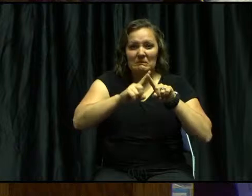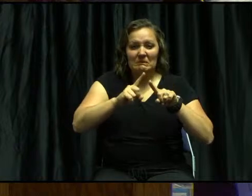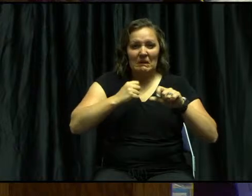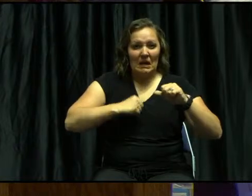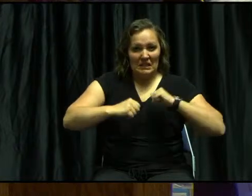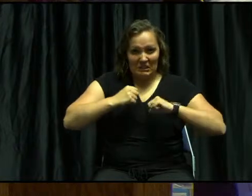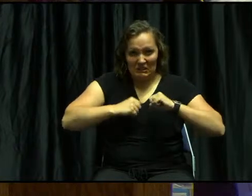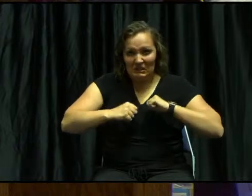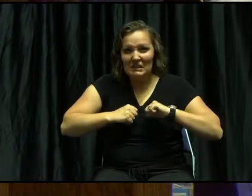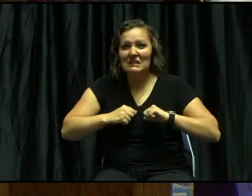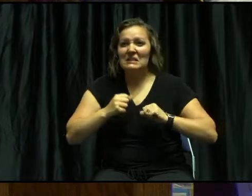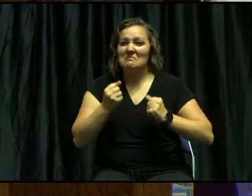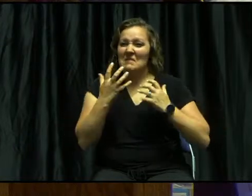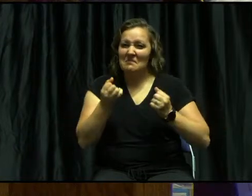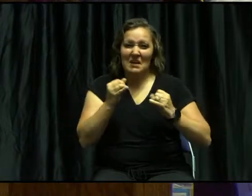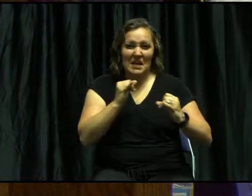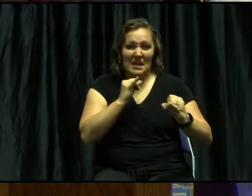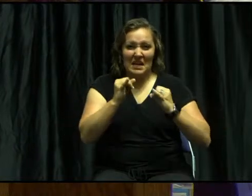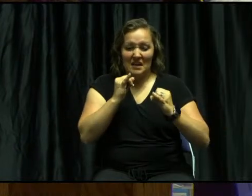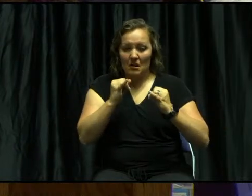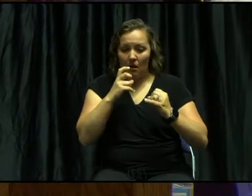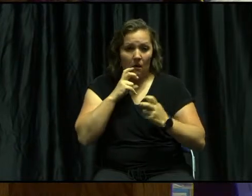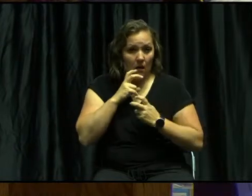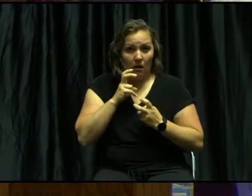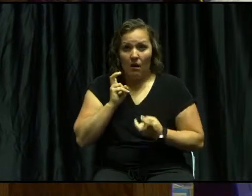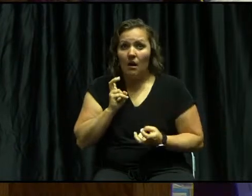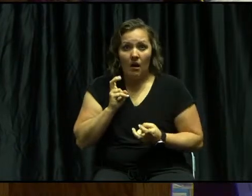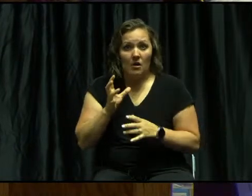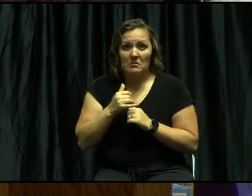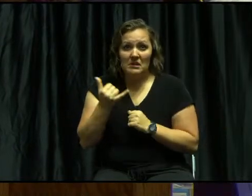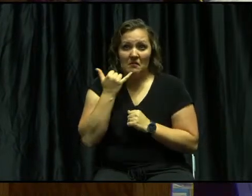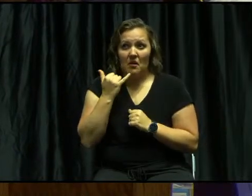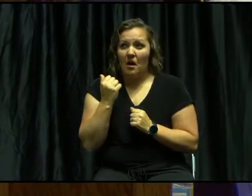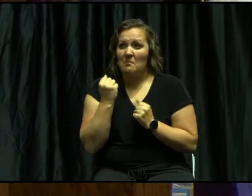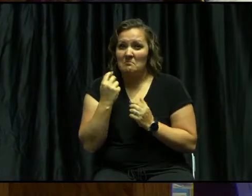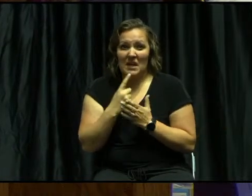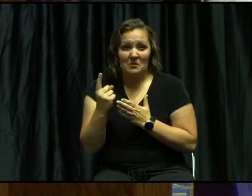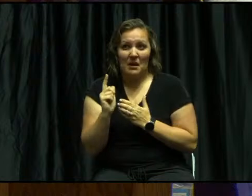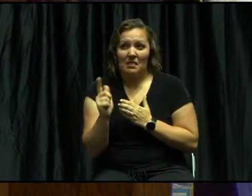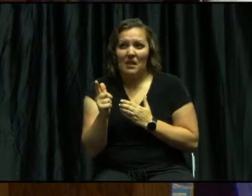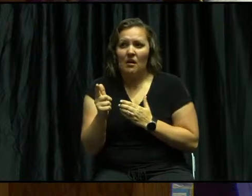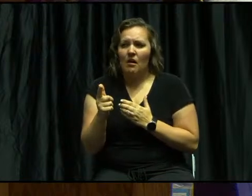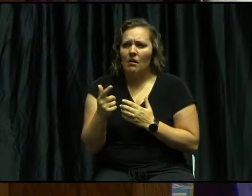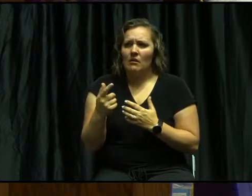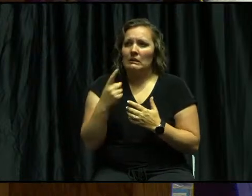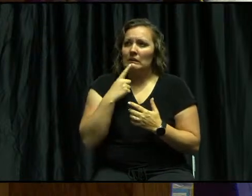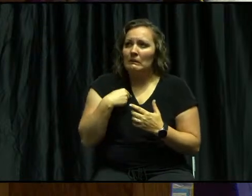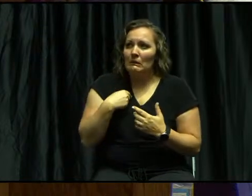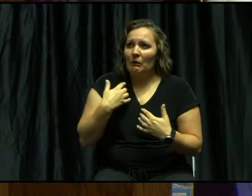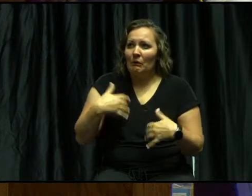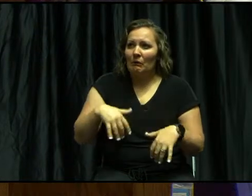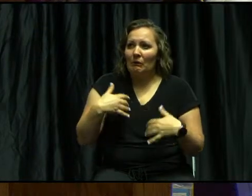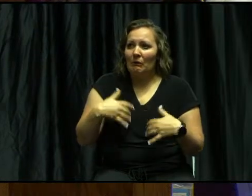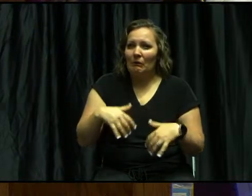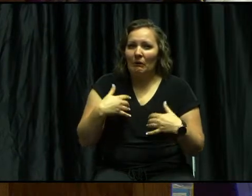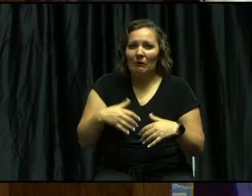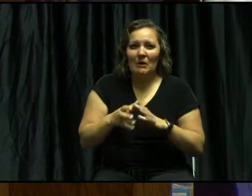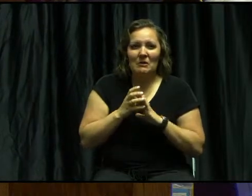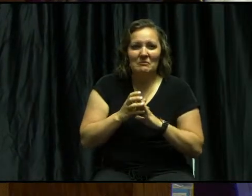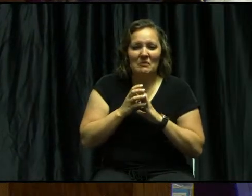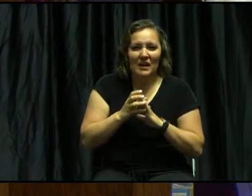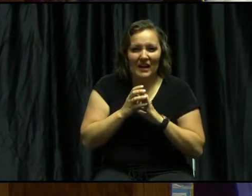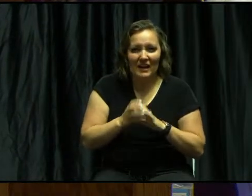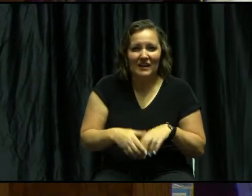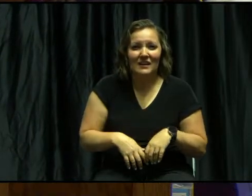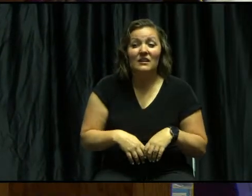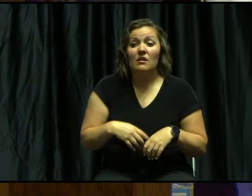was floored to receive a call weeks later congratulating me to let me know that I was one